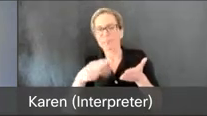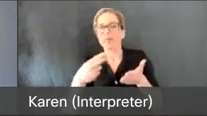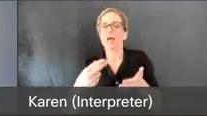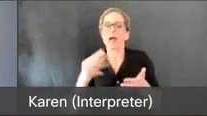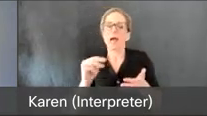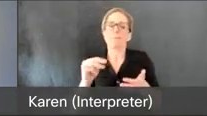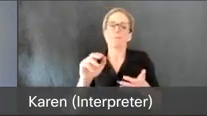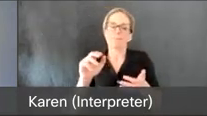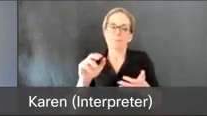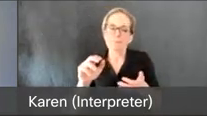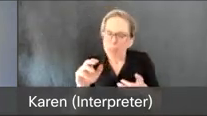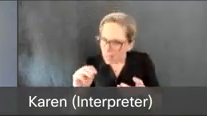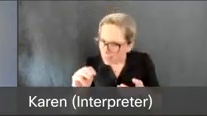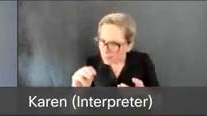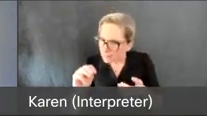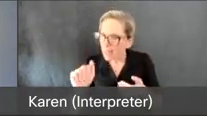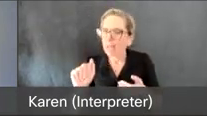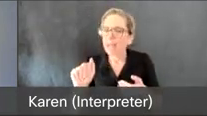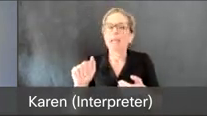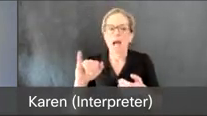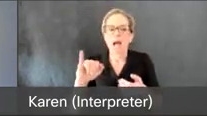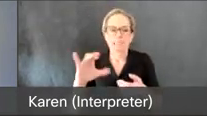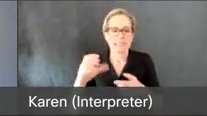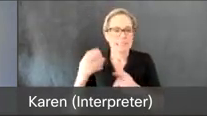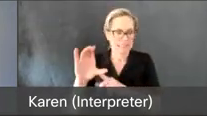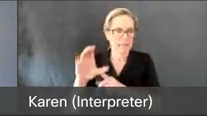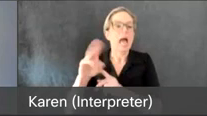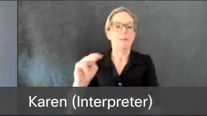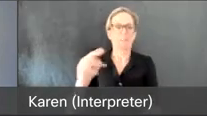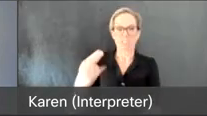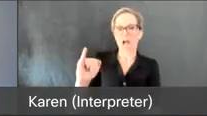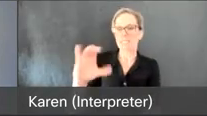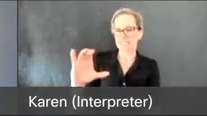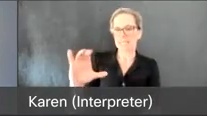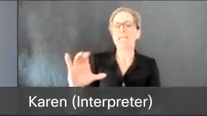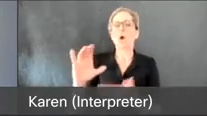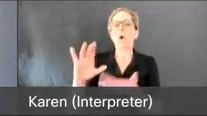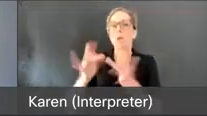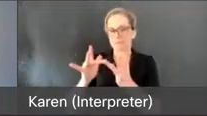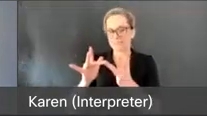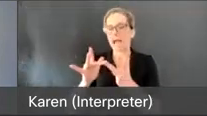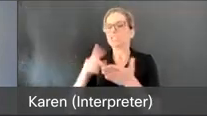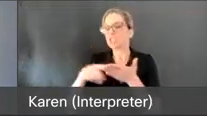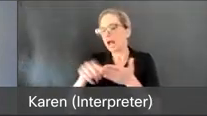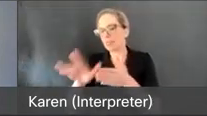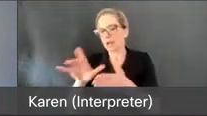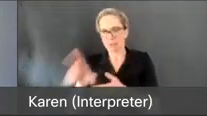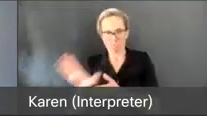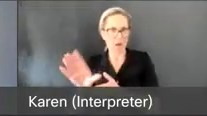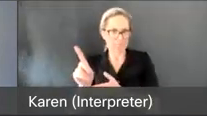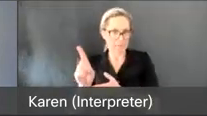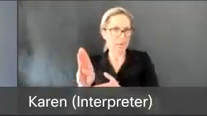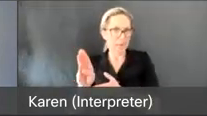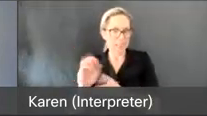sure it actually belongs to the contractor you're hiring. Again, horror stories. I have seen